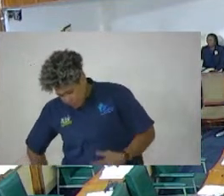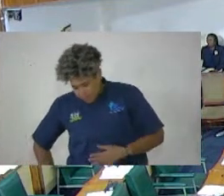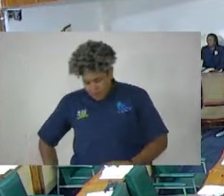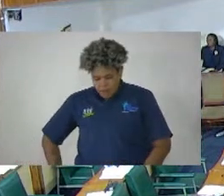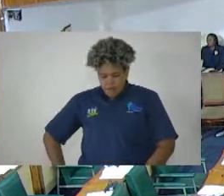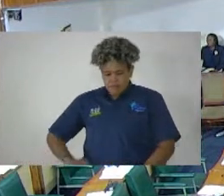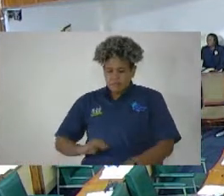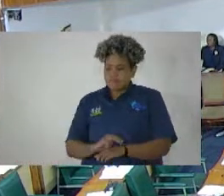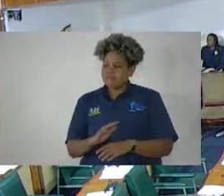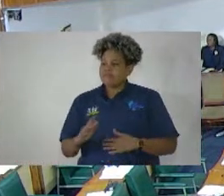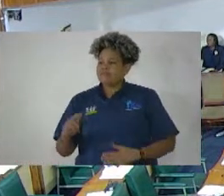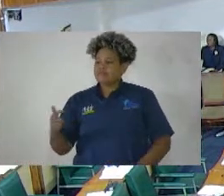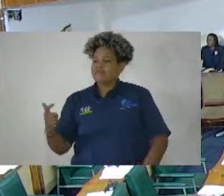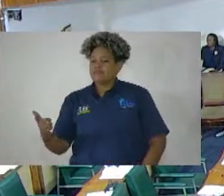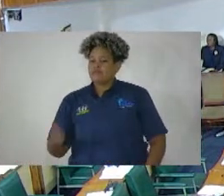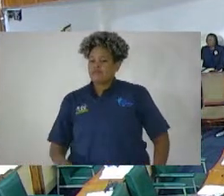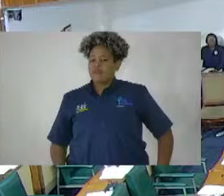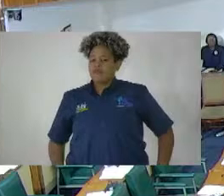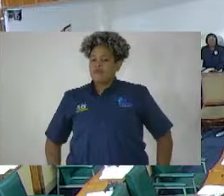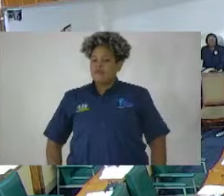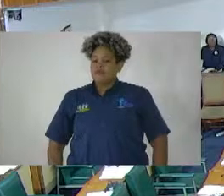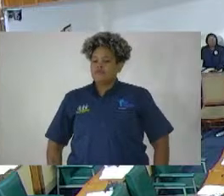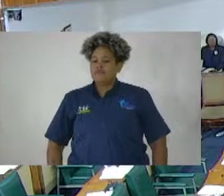Minister, your time.